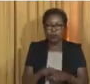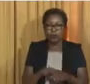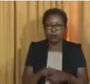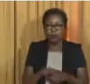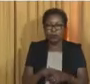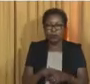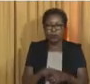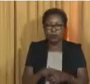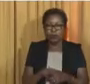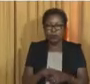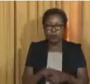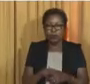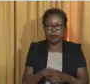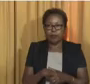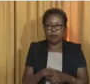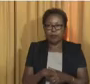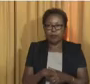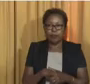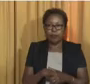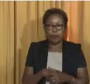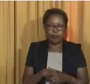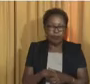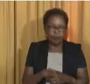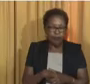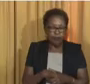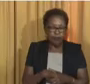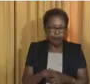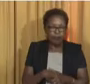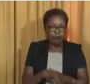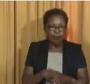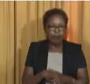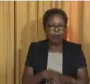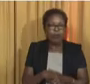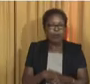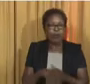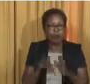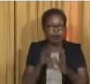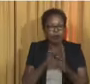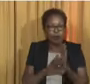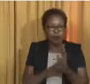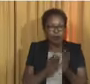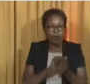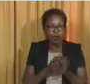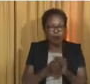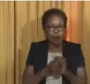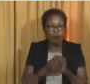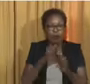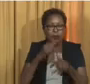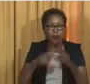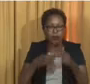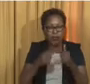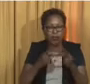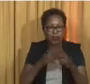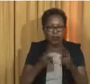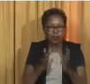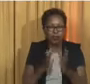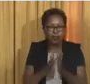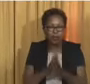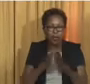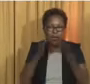Like other norm-producing process, a constitution amendment process starts with an initial decision. That is